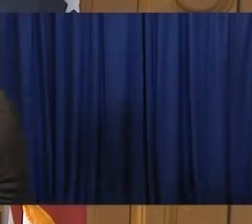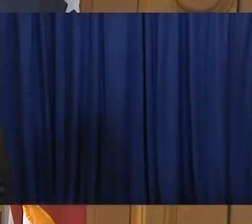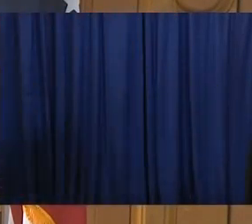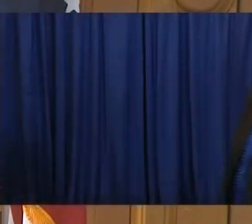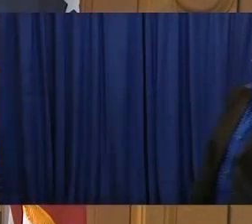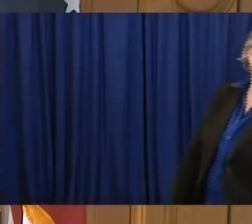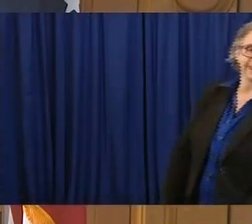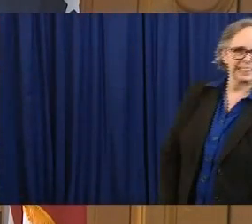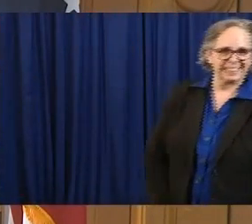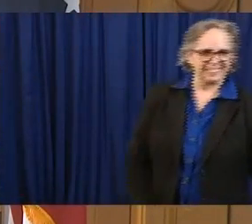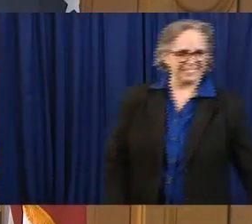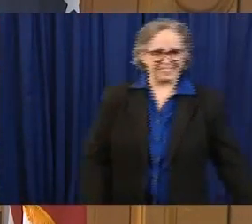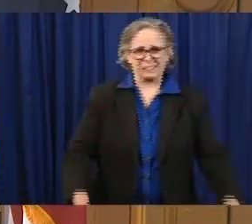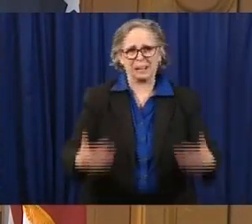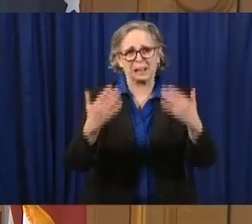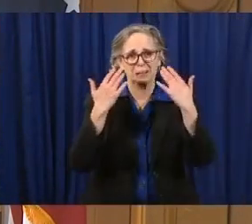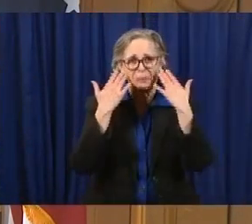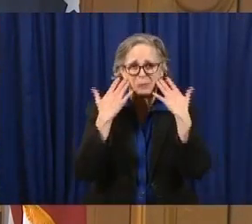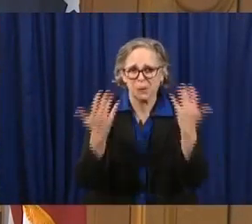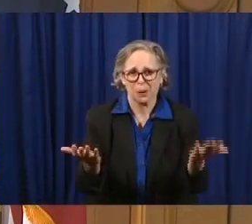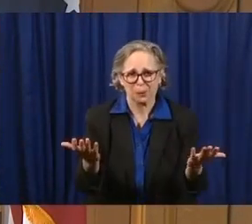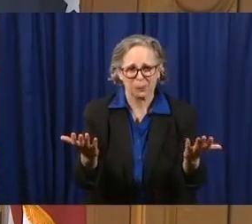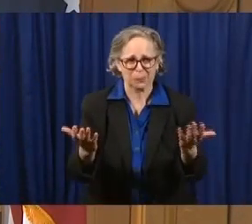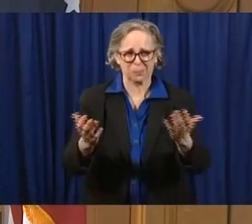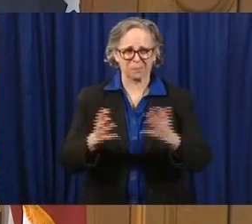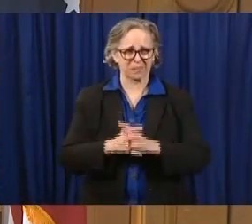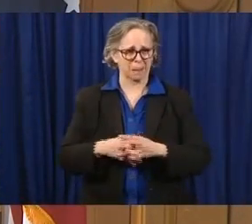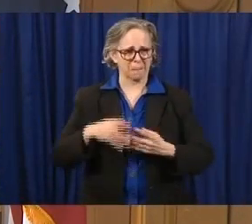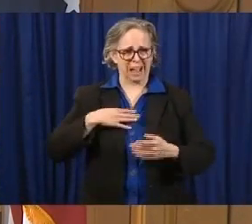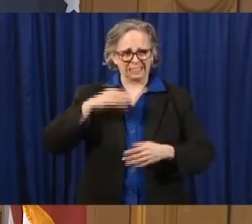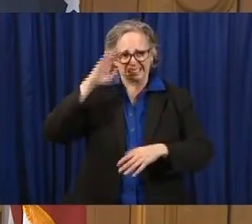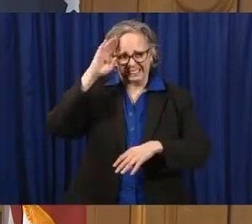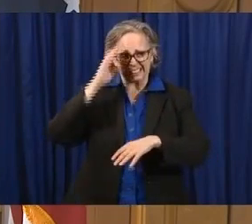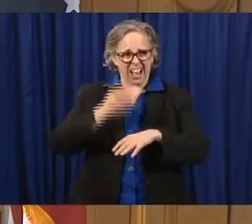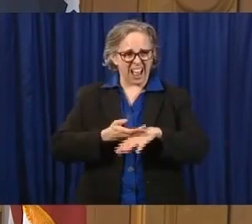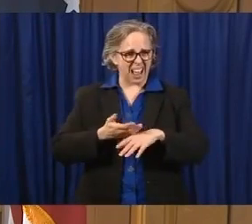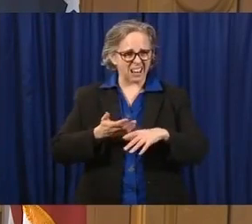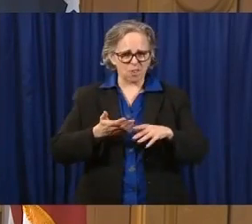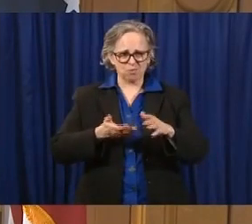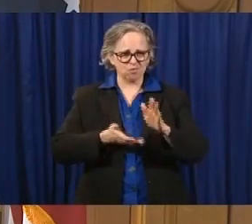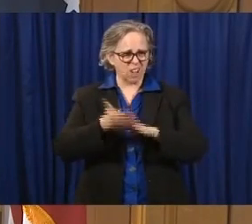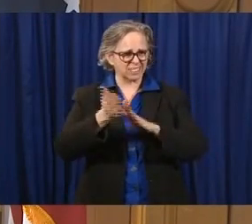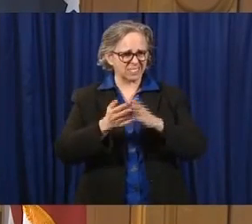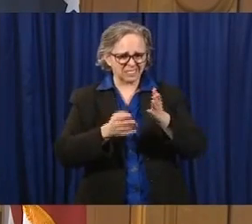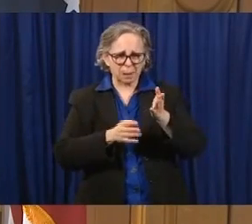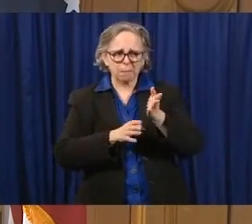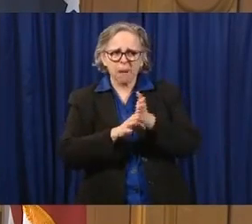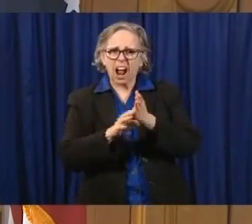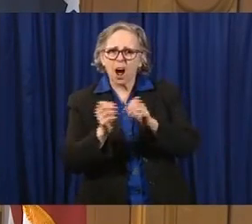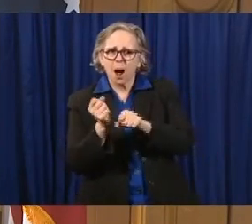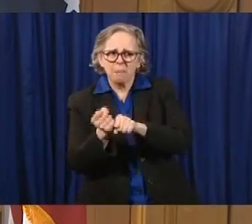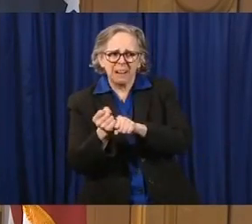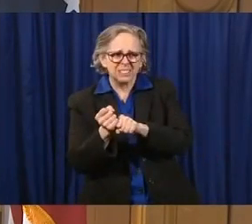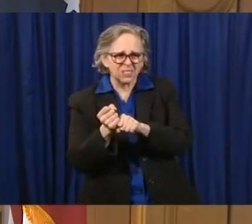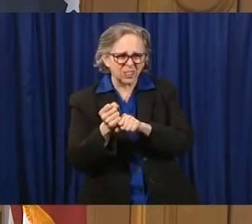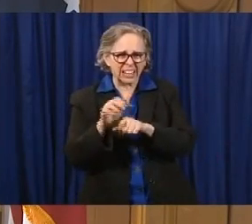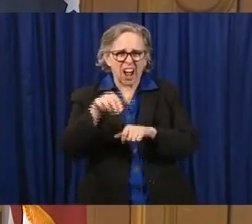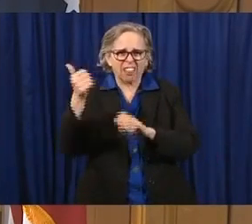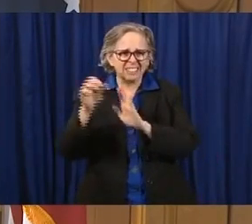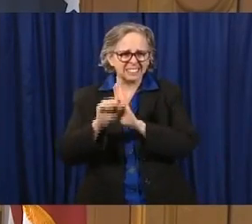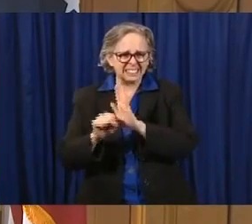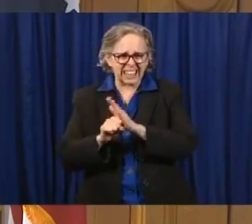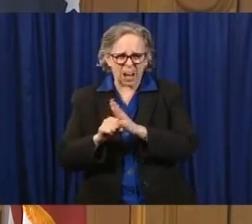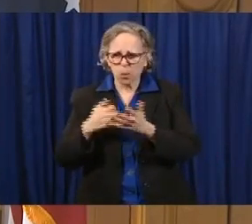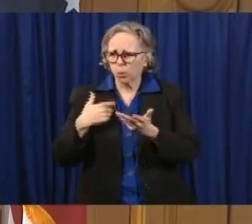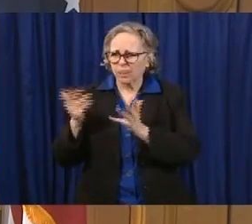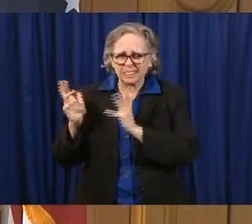North Carolina, I told him a month ago, I said, you know, if we're playing ball in July, we'll be lucky. But I